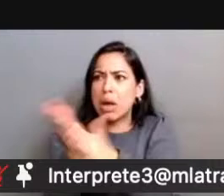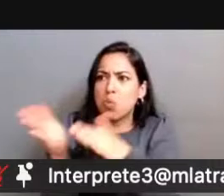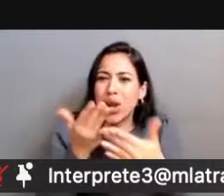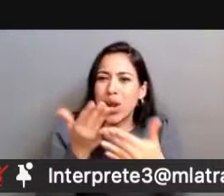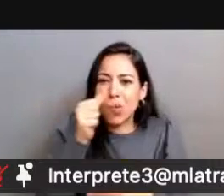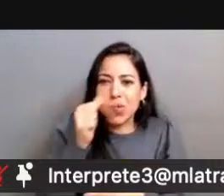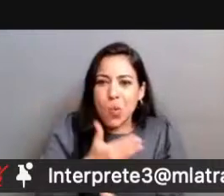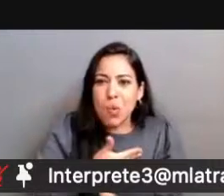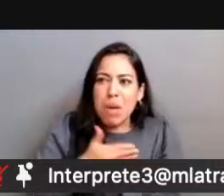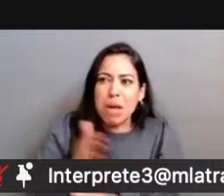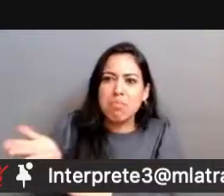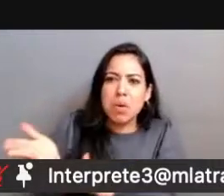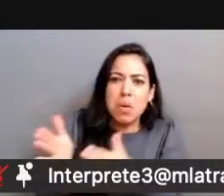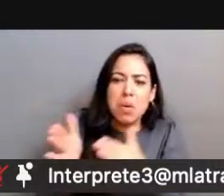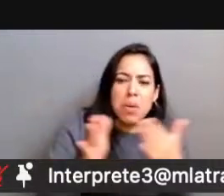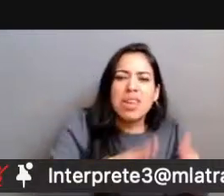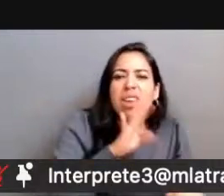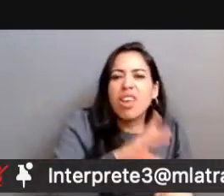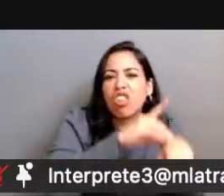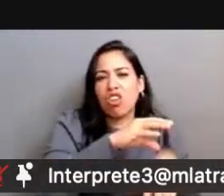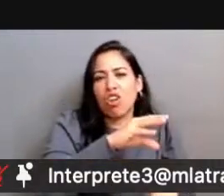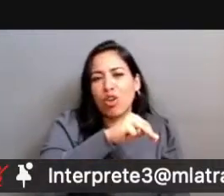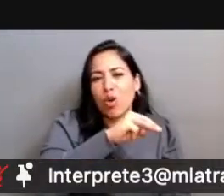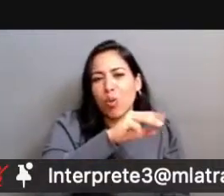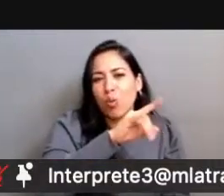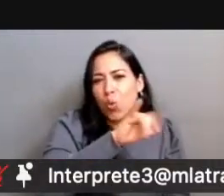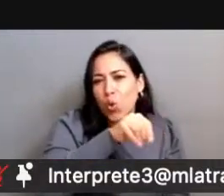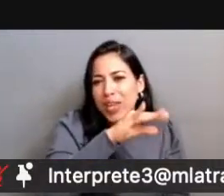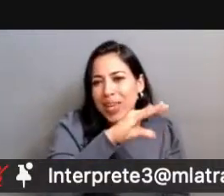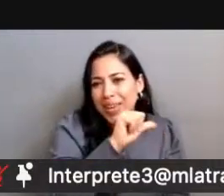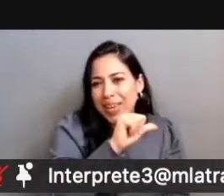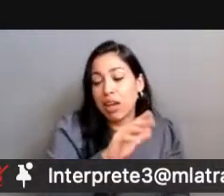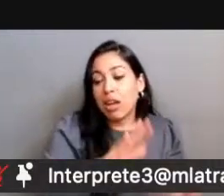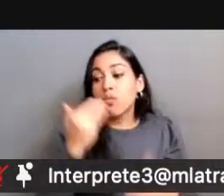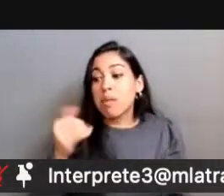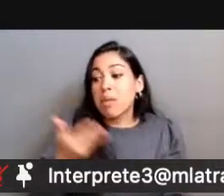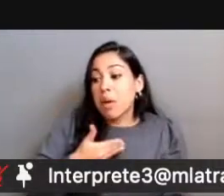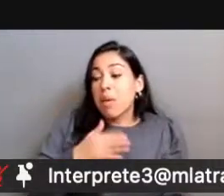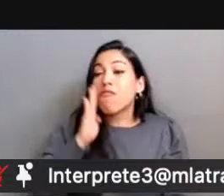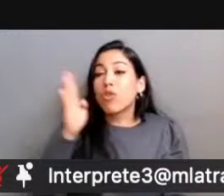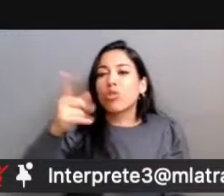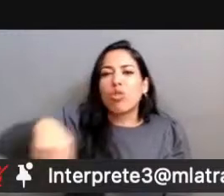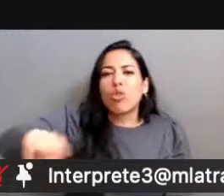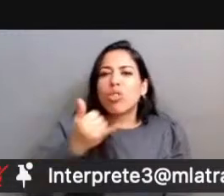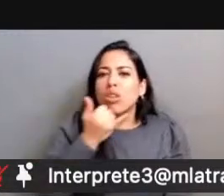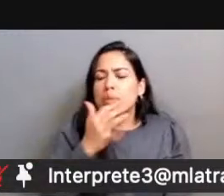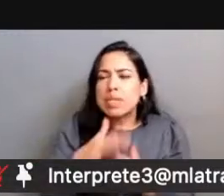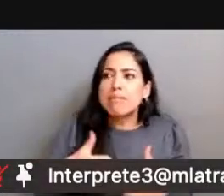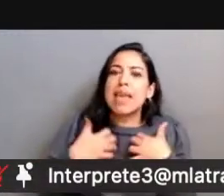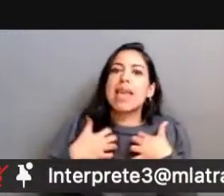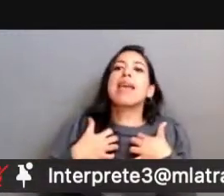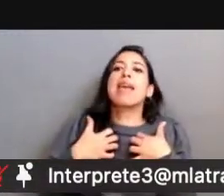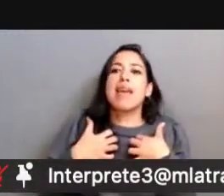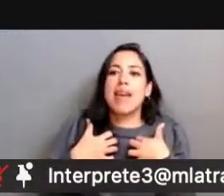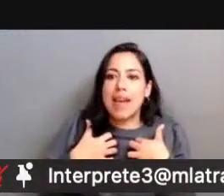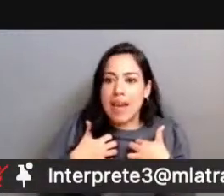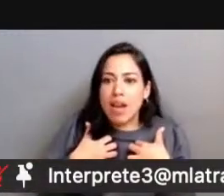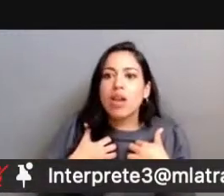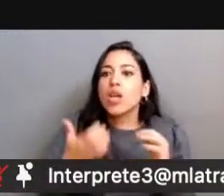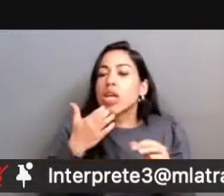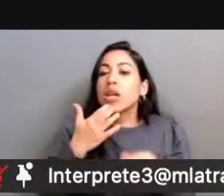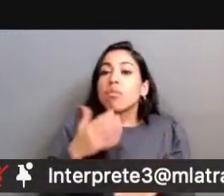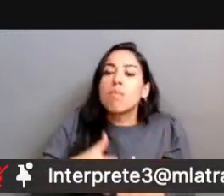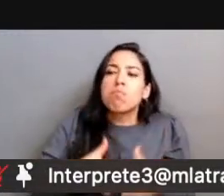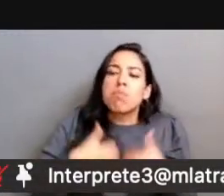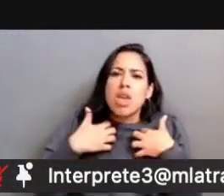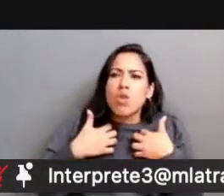of maternity death, as Dr. Mojica mentioned. The future mothers had to balance fear to